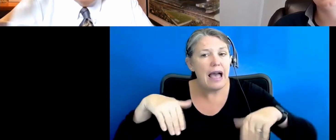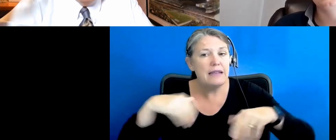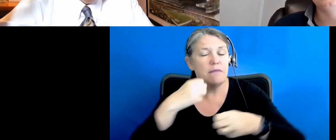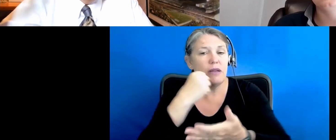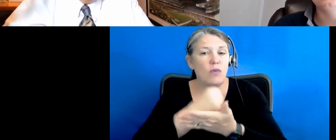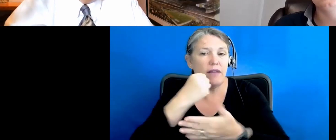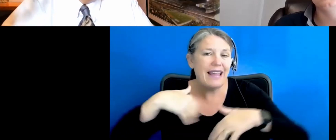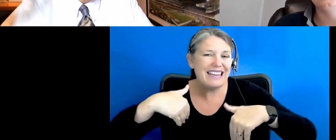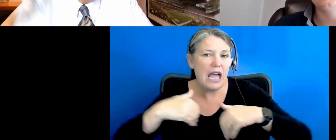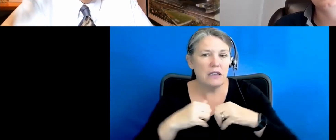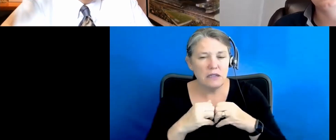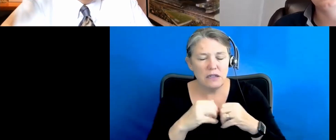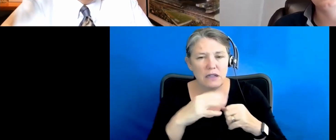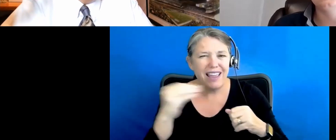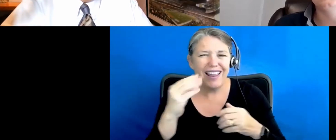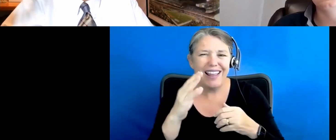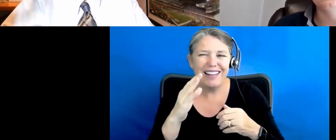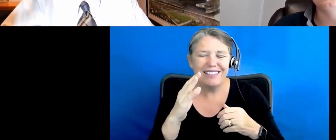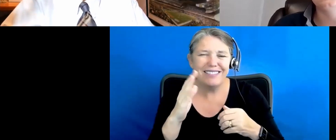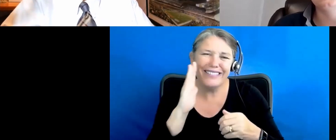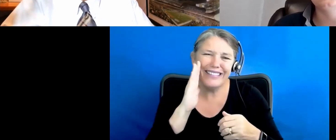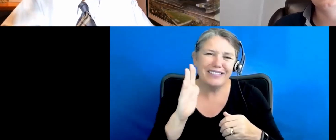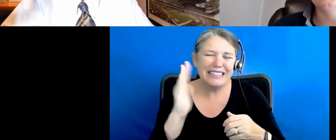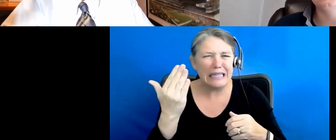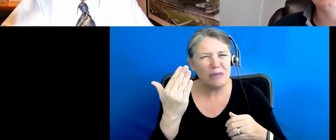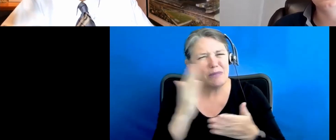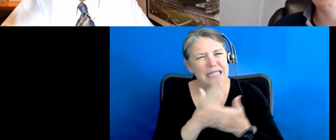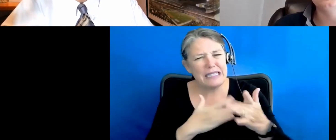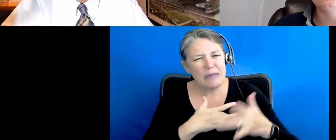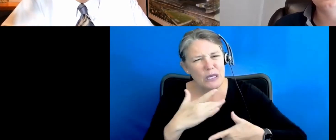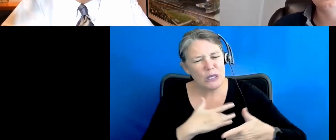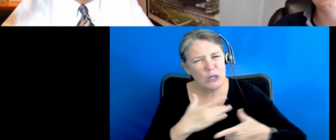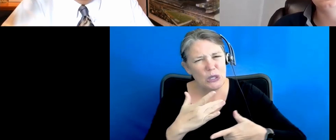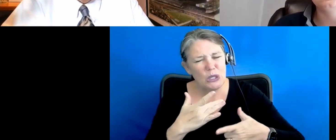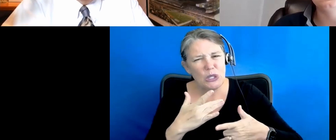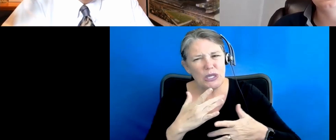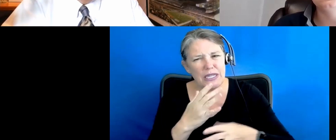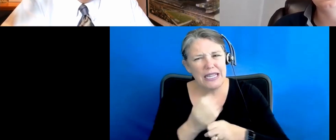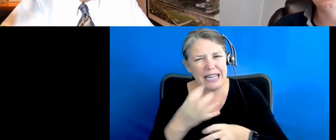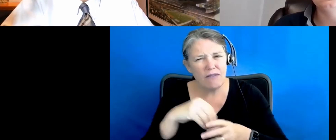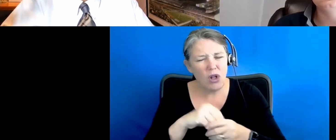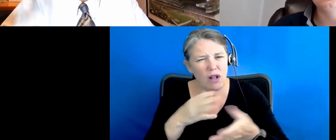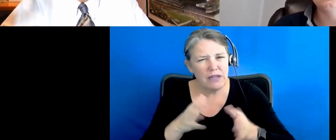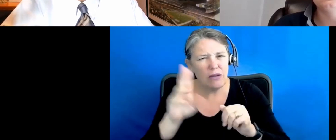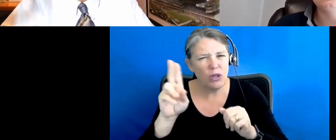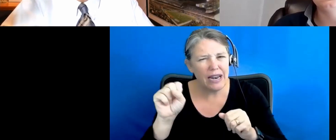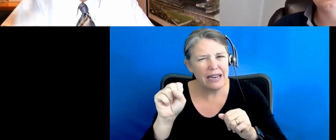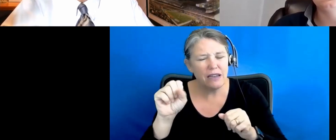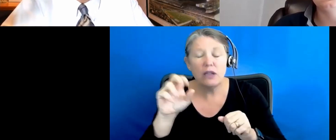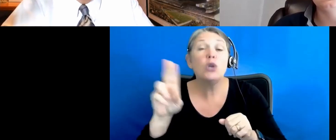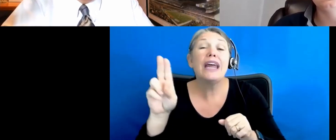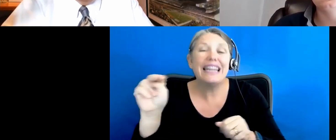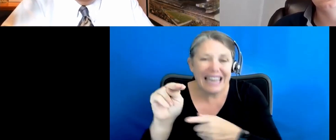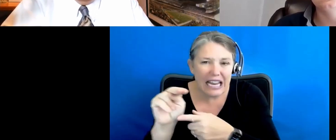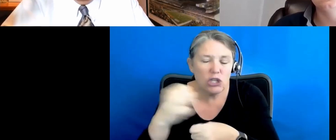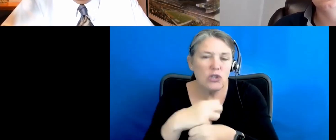as of yet, and there seems to be a concern over getting involved and allowing the United Nations to make another declaration